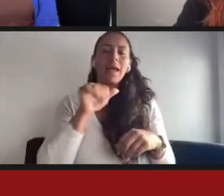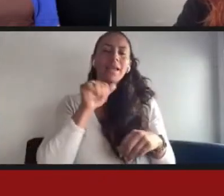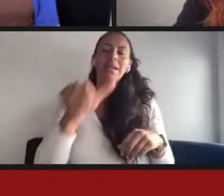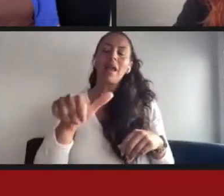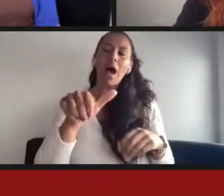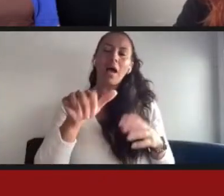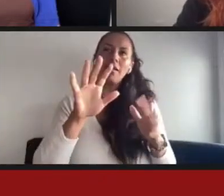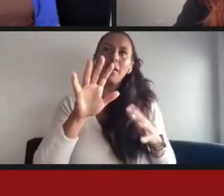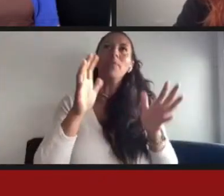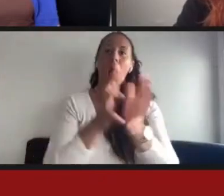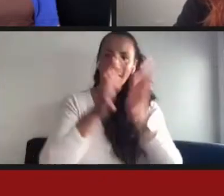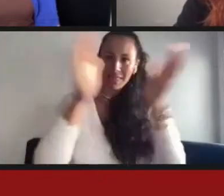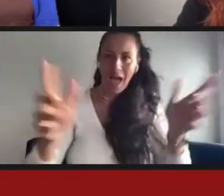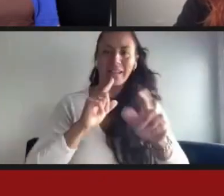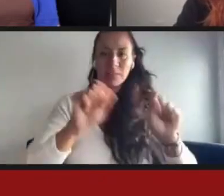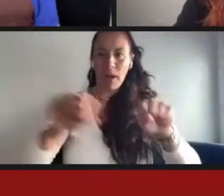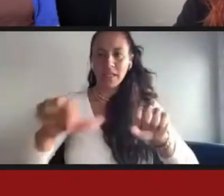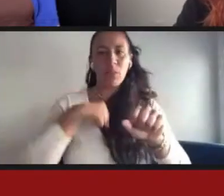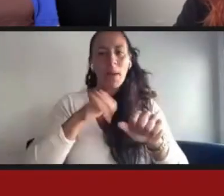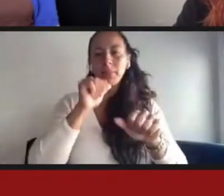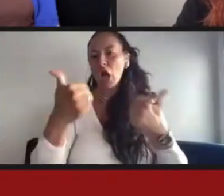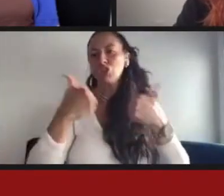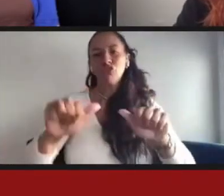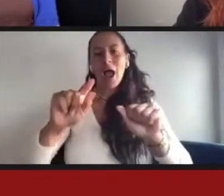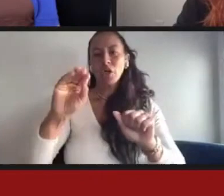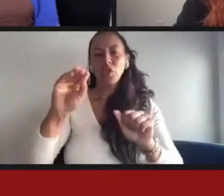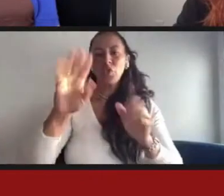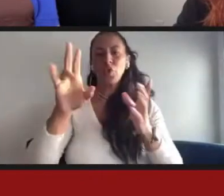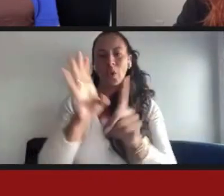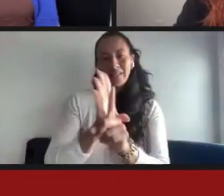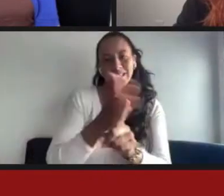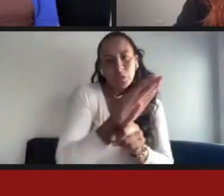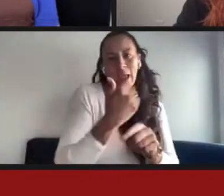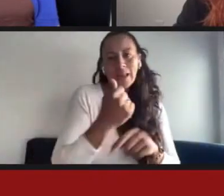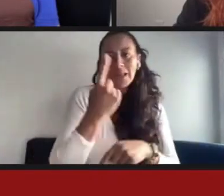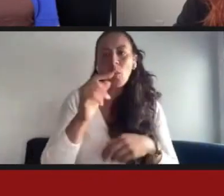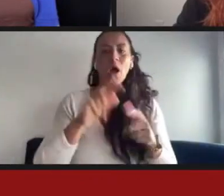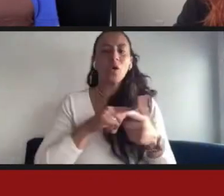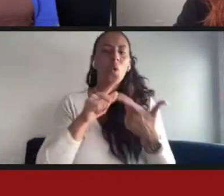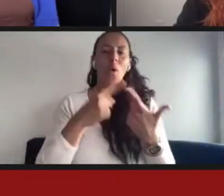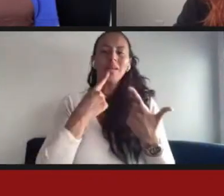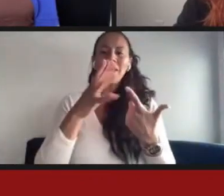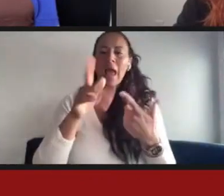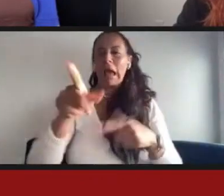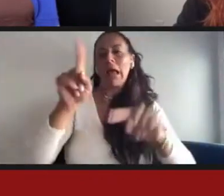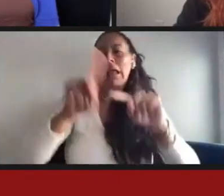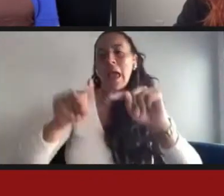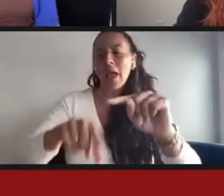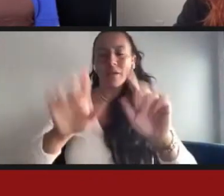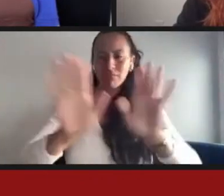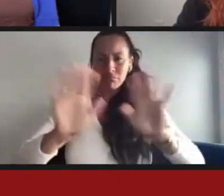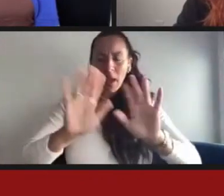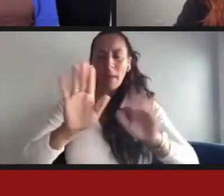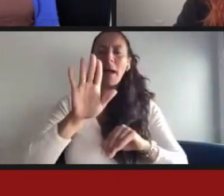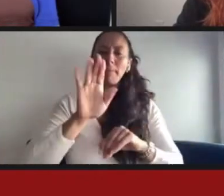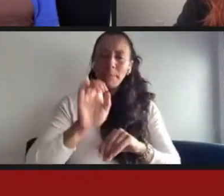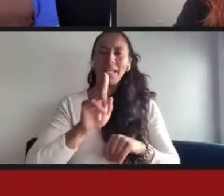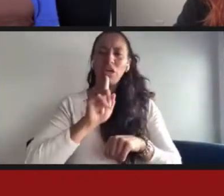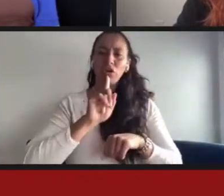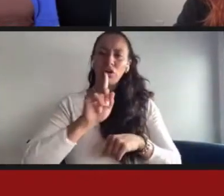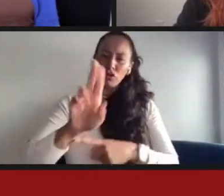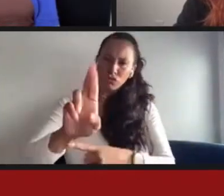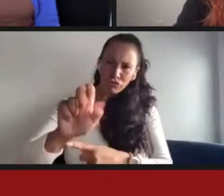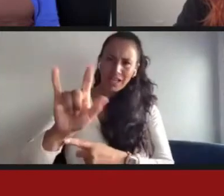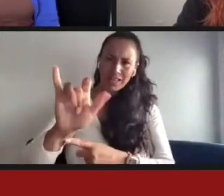There's a lot that's possible. I'm not trying to dissuade anybody or say you can't do certain things, but you need to be realistic about your own abilities